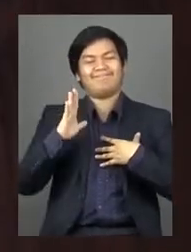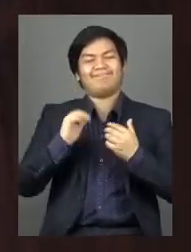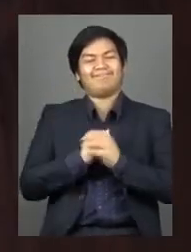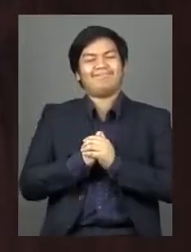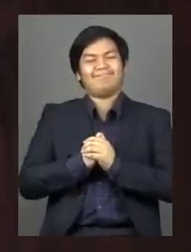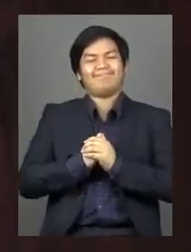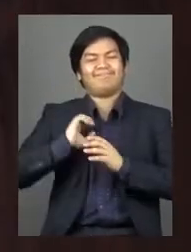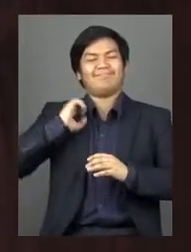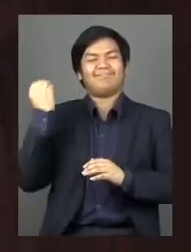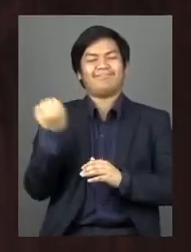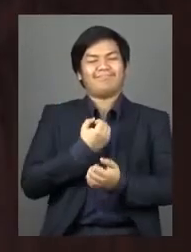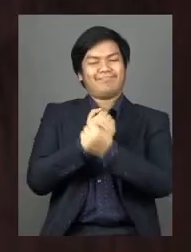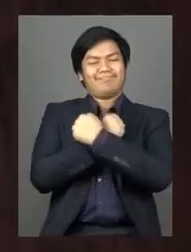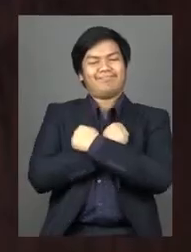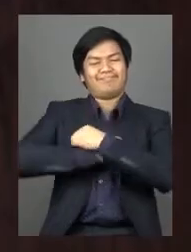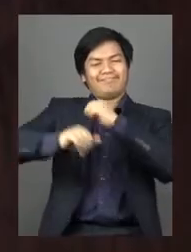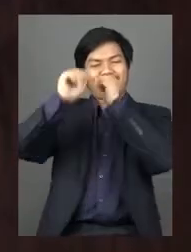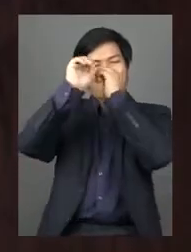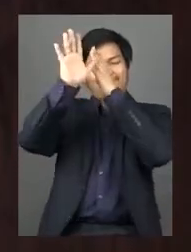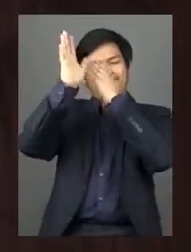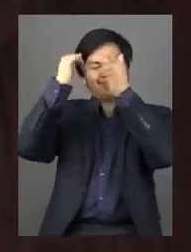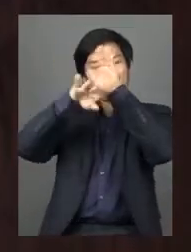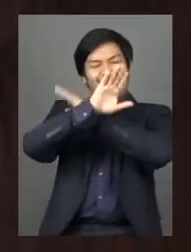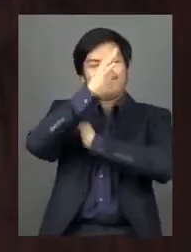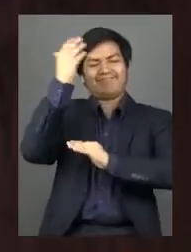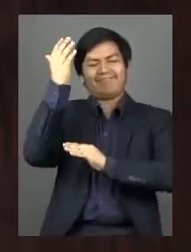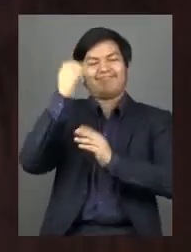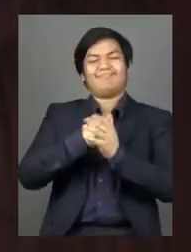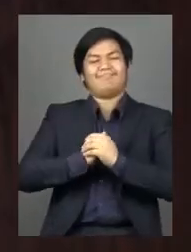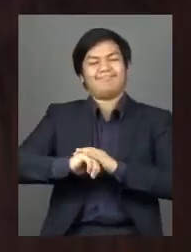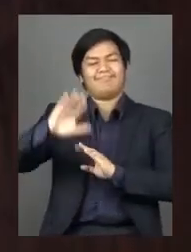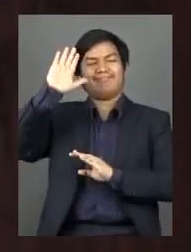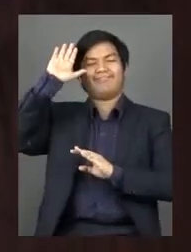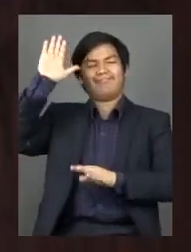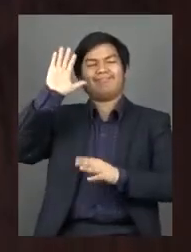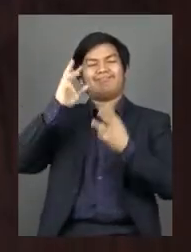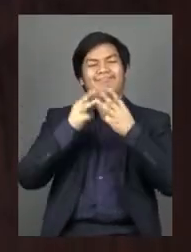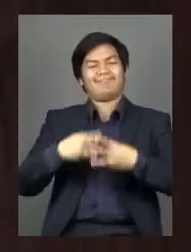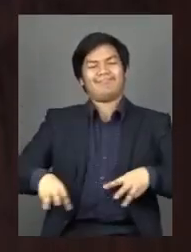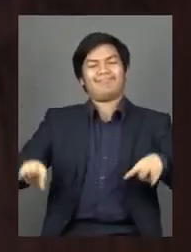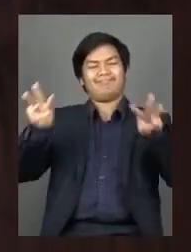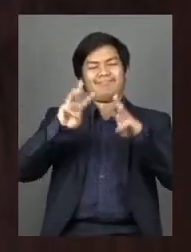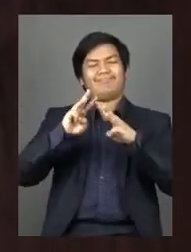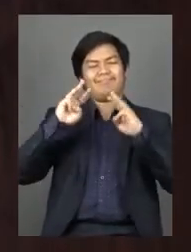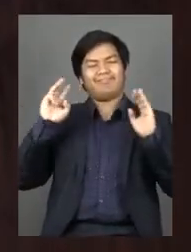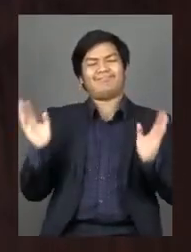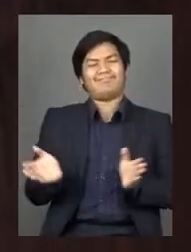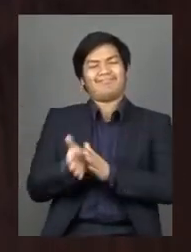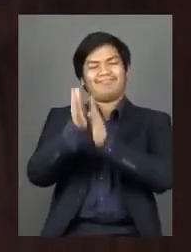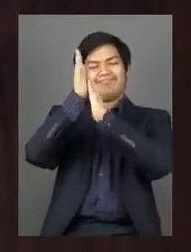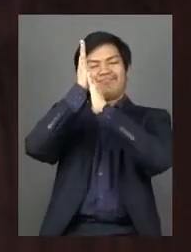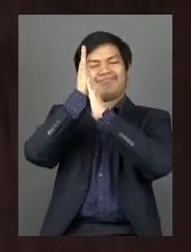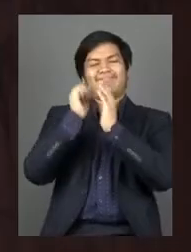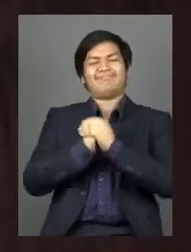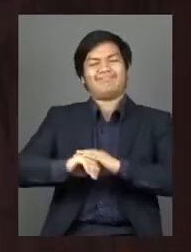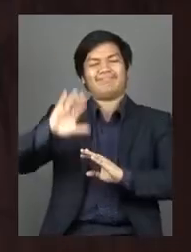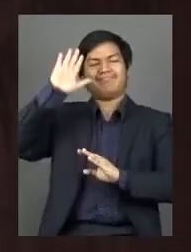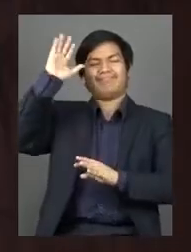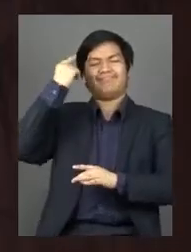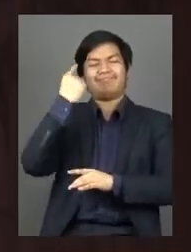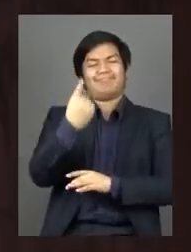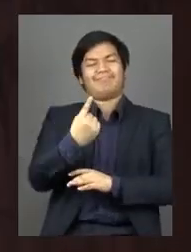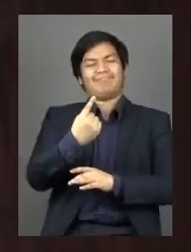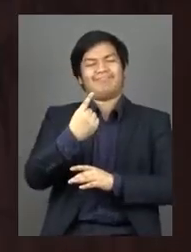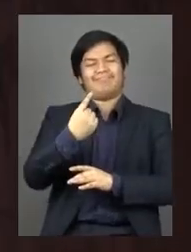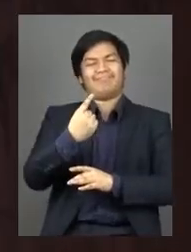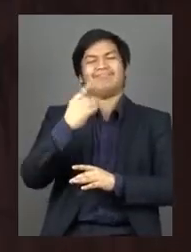our loving Heavenly Father, You are most worthy of praise, for You alone deserve